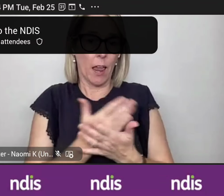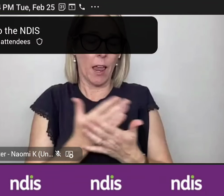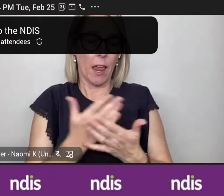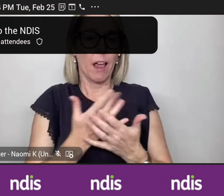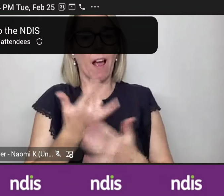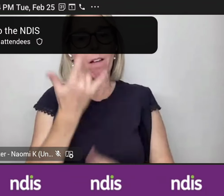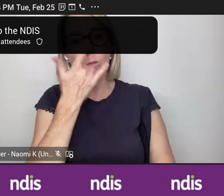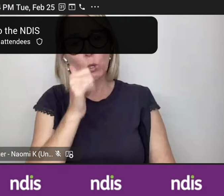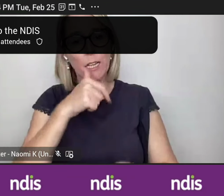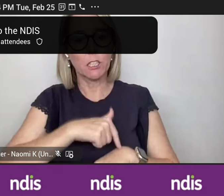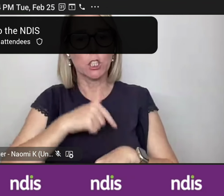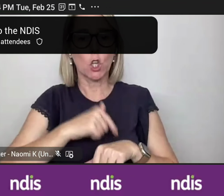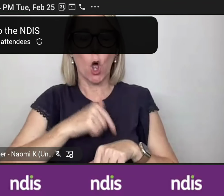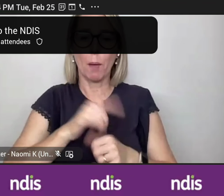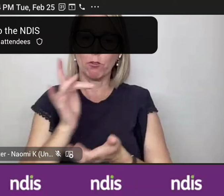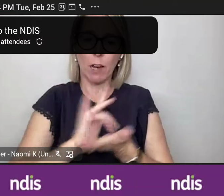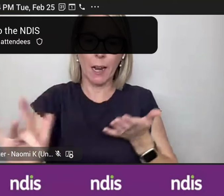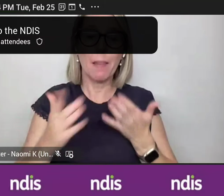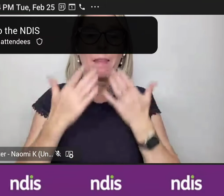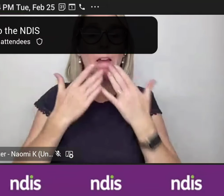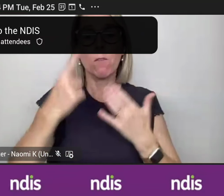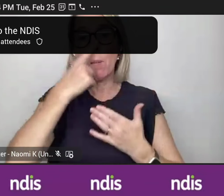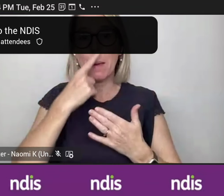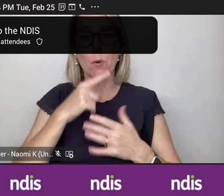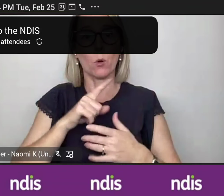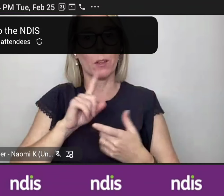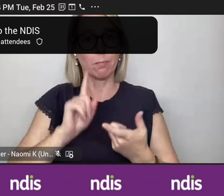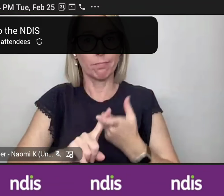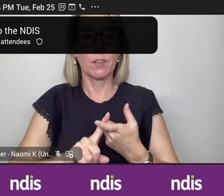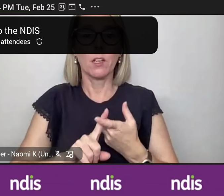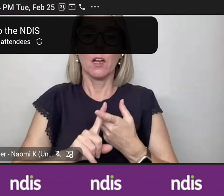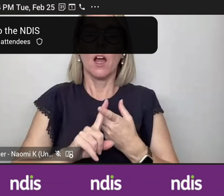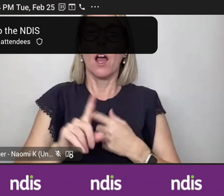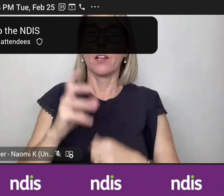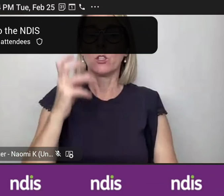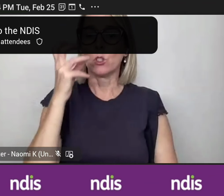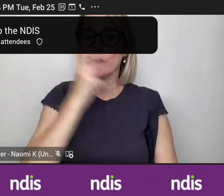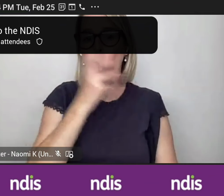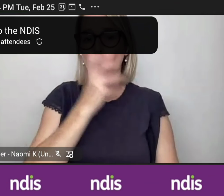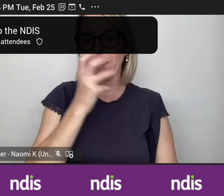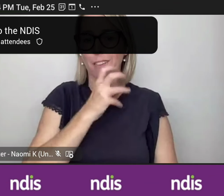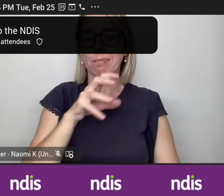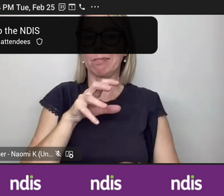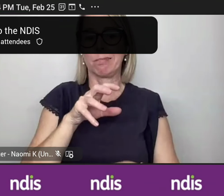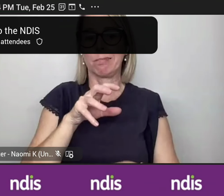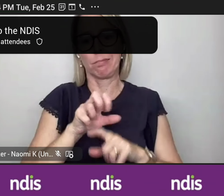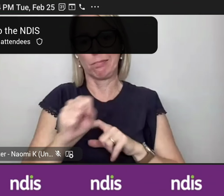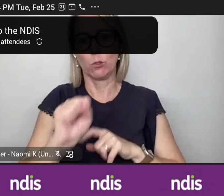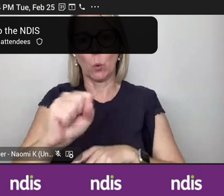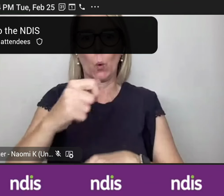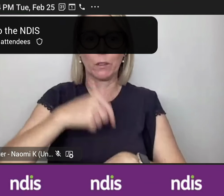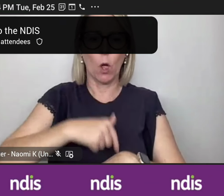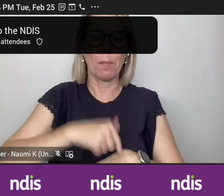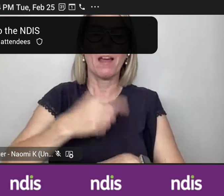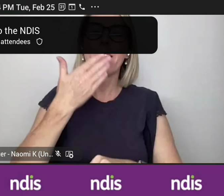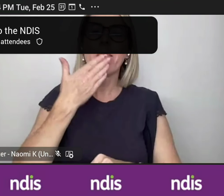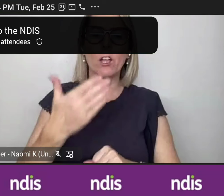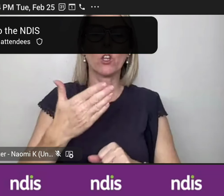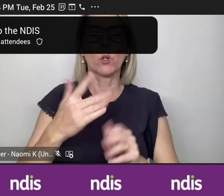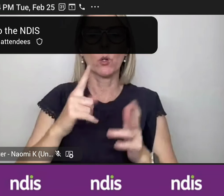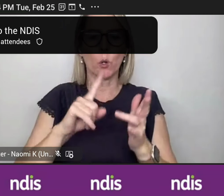who have stayed on, and I do apologise for taking up some of your time. Thank you to Olivia and Emma for responding so